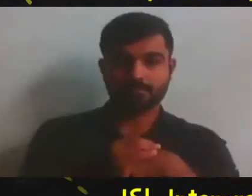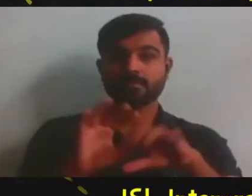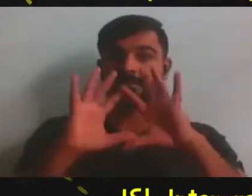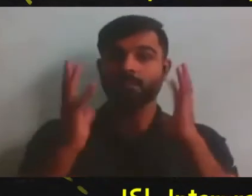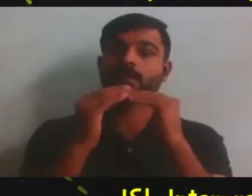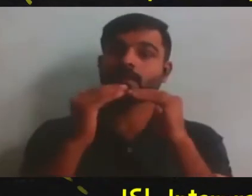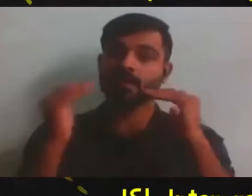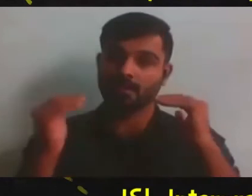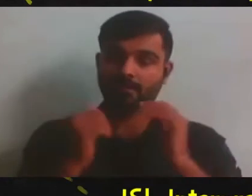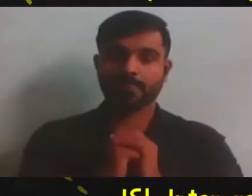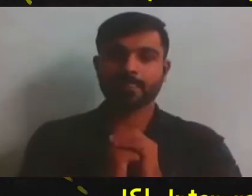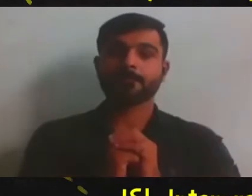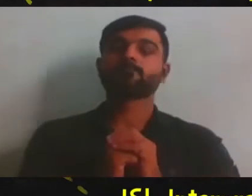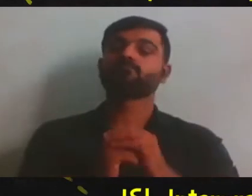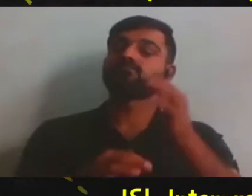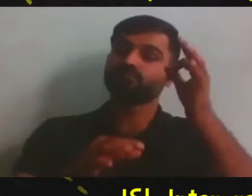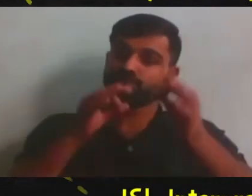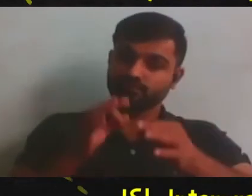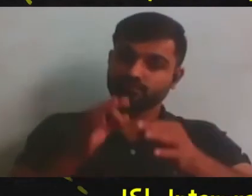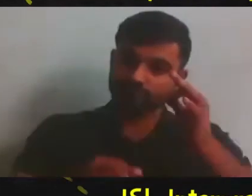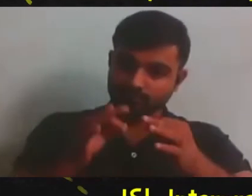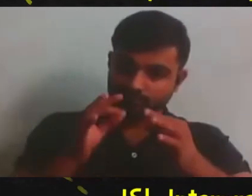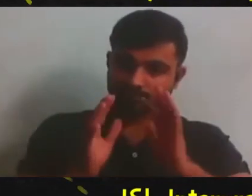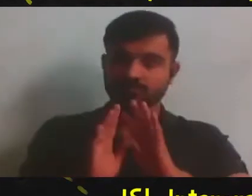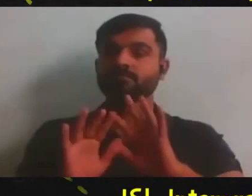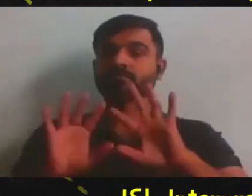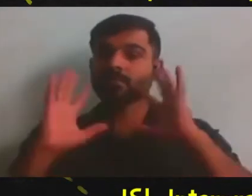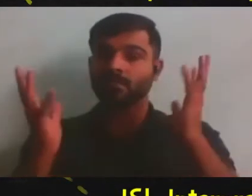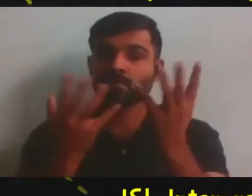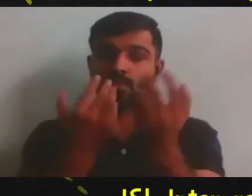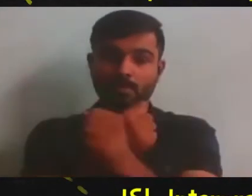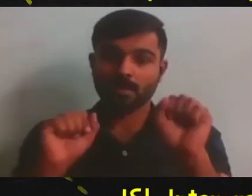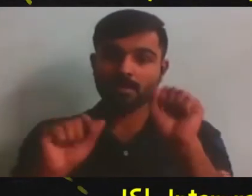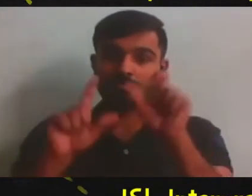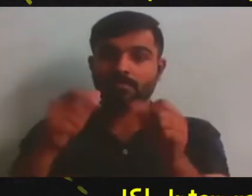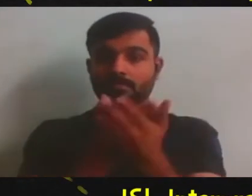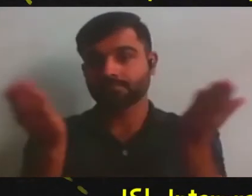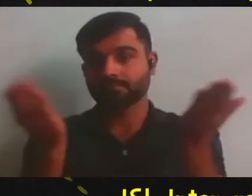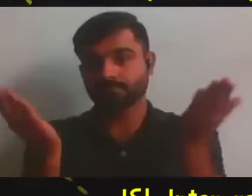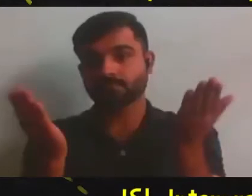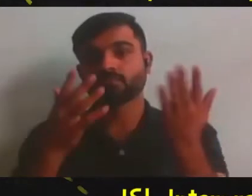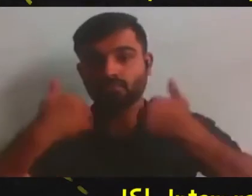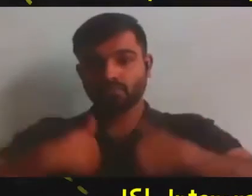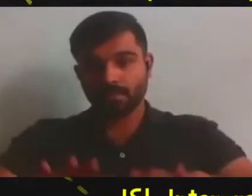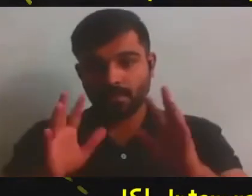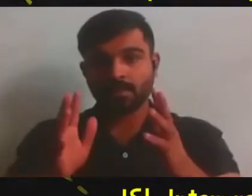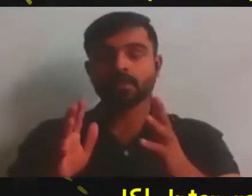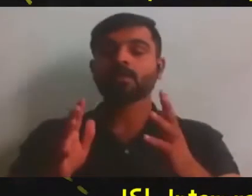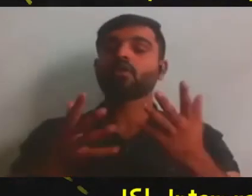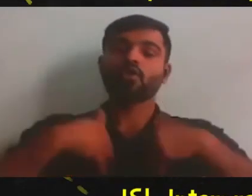equality and justice. A world of freedom for everyone, human and